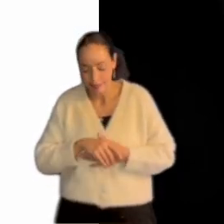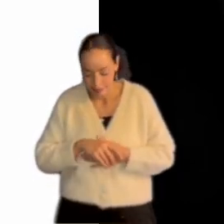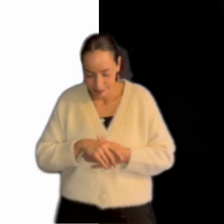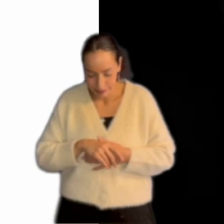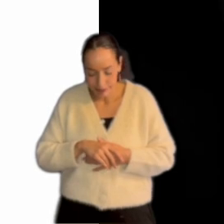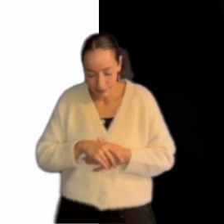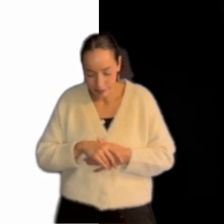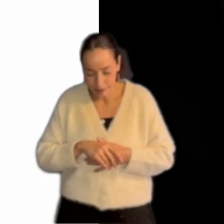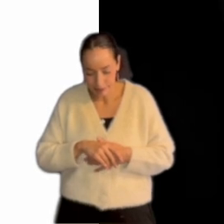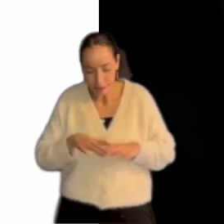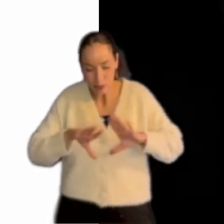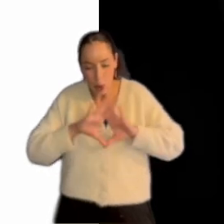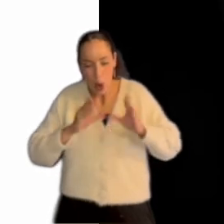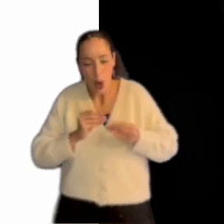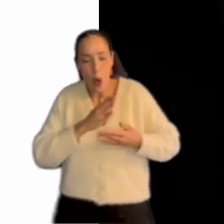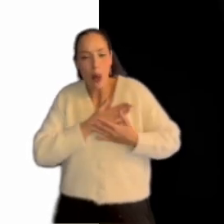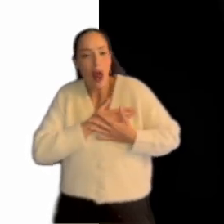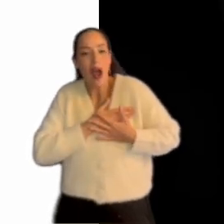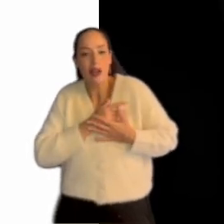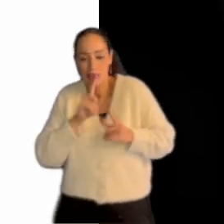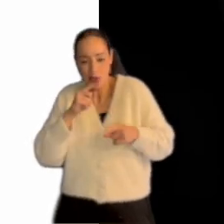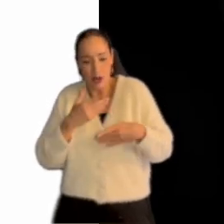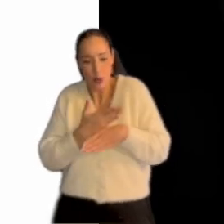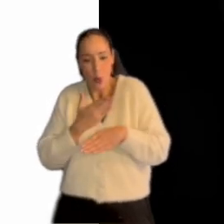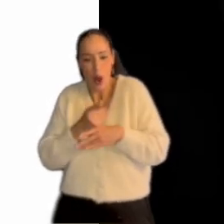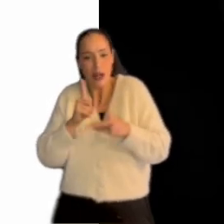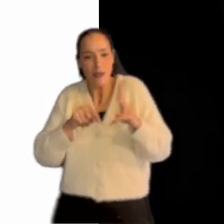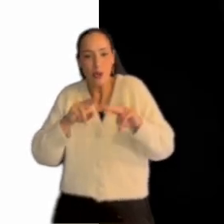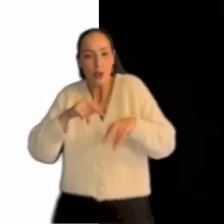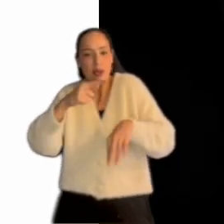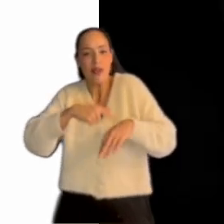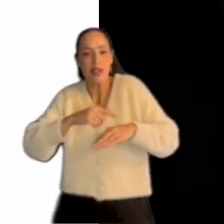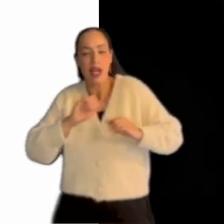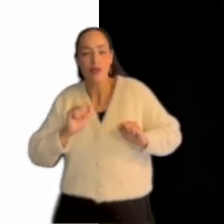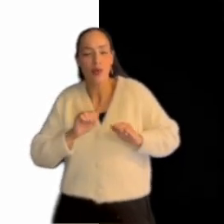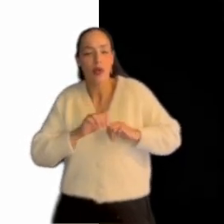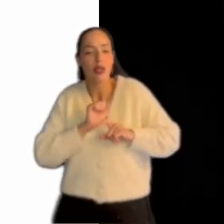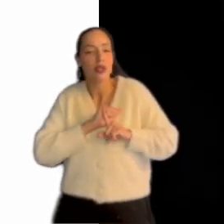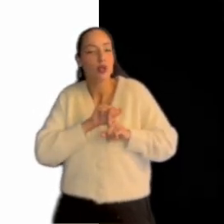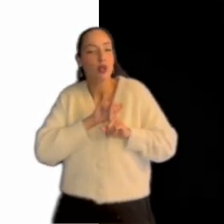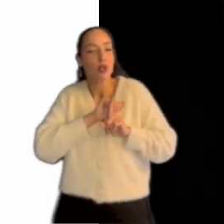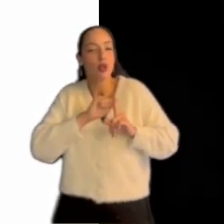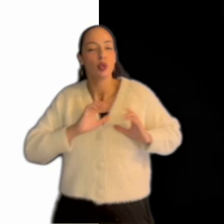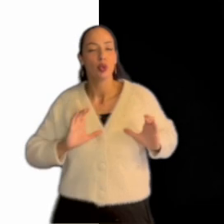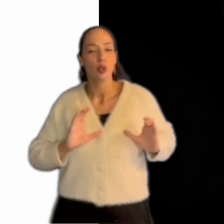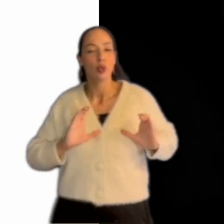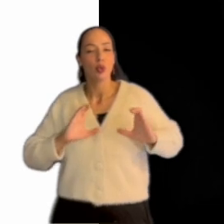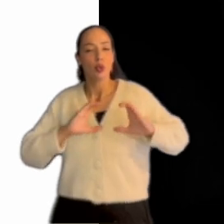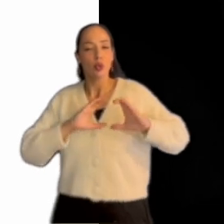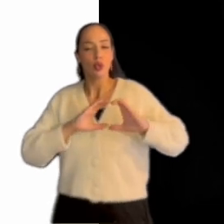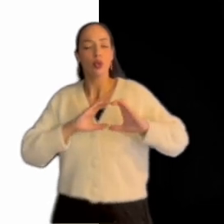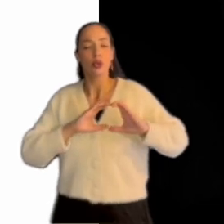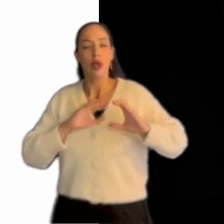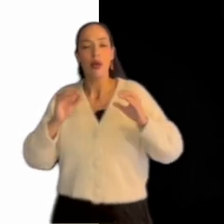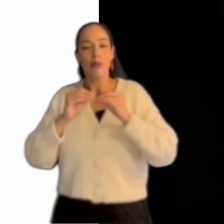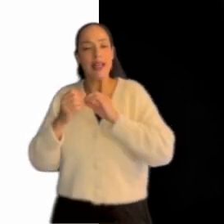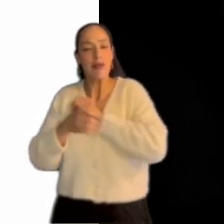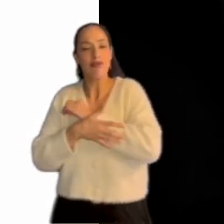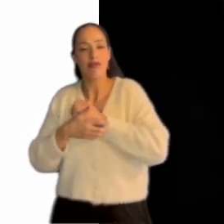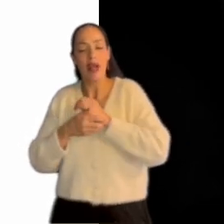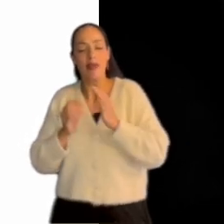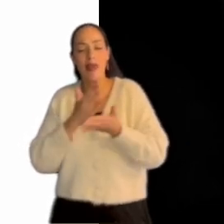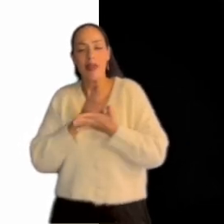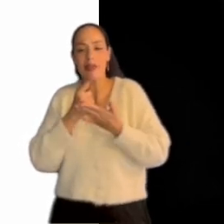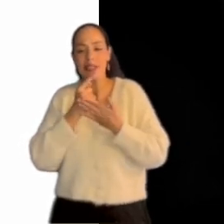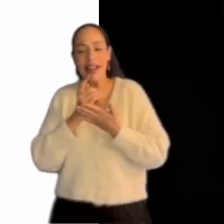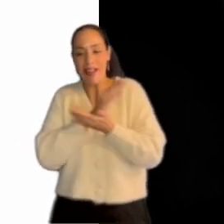As Brené Brown justifies, clear is kind, unclear is unkind. When we turn compassion and kindness inwards, reconnect